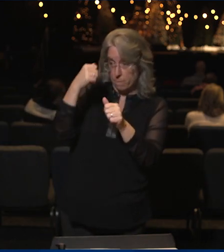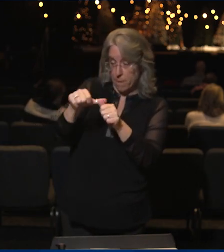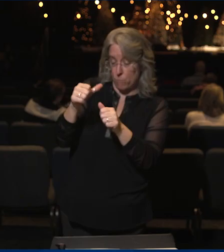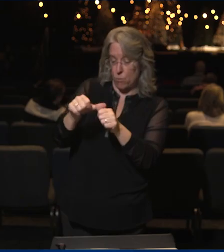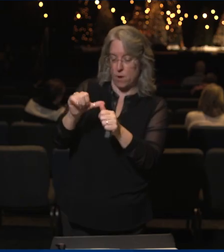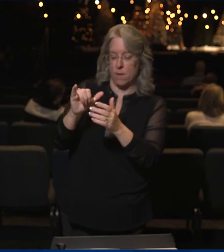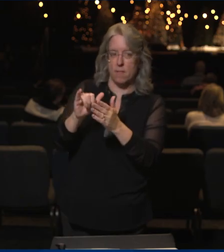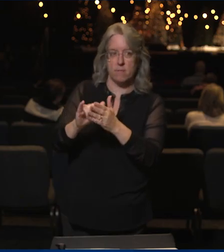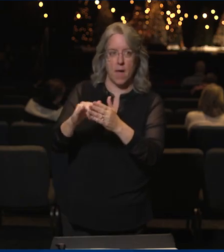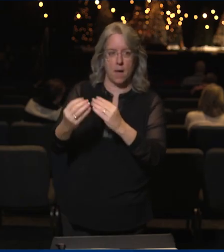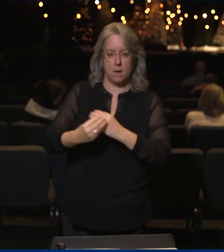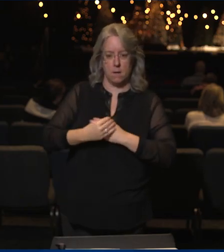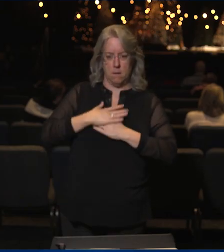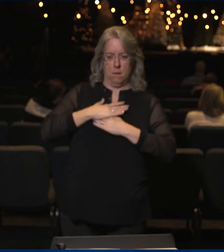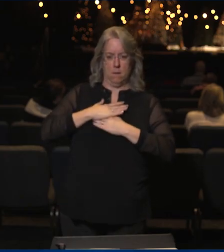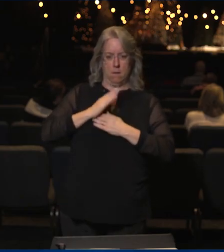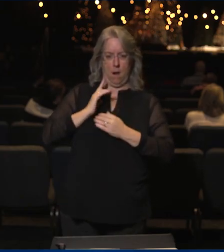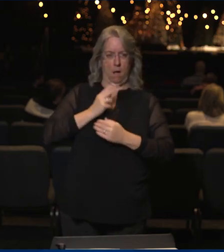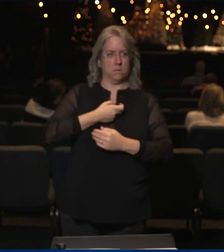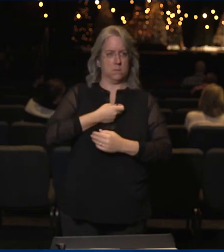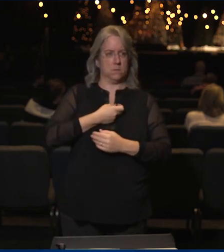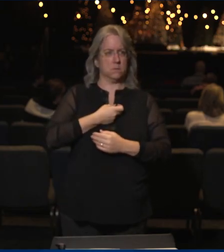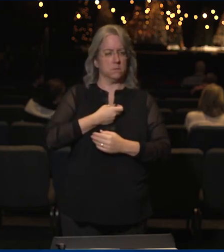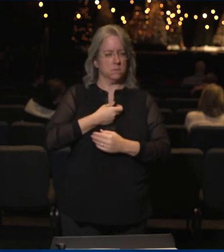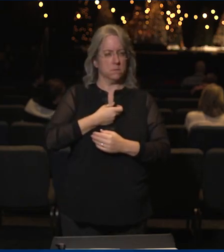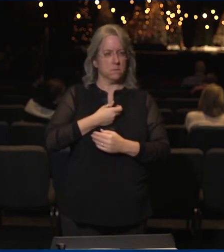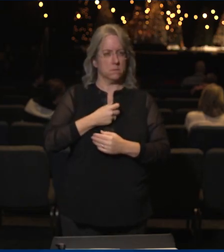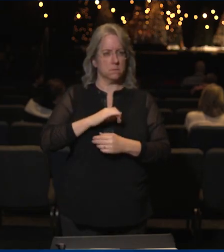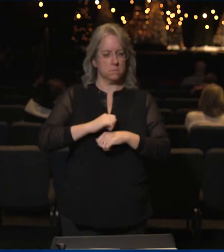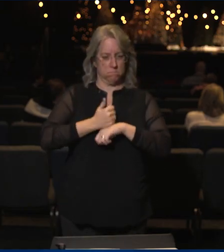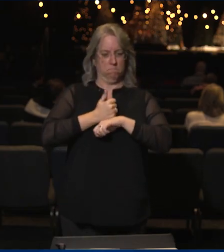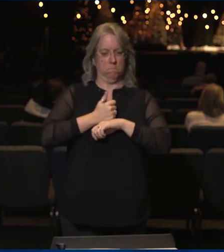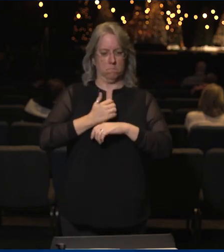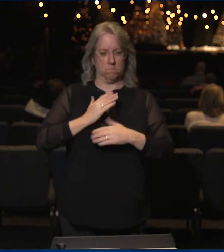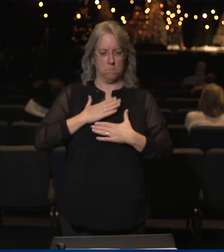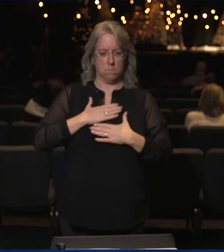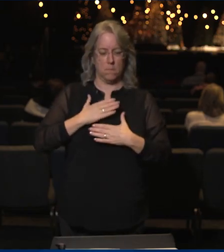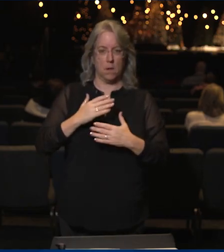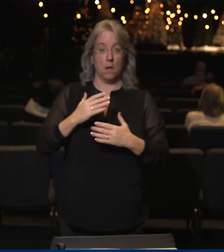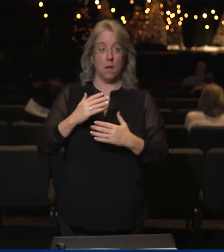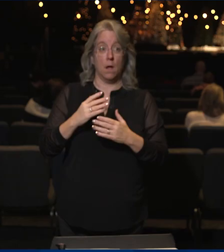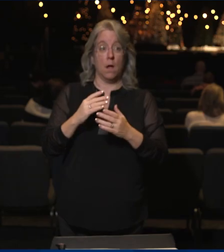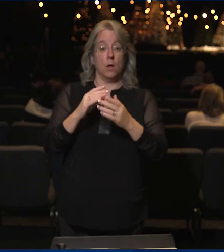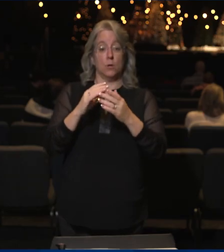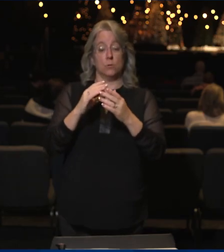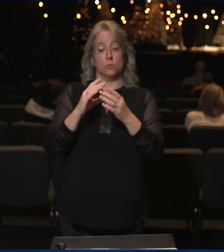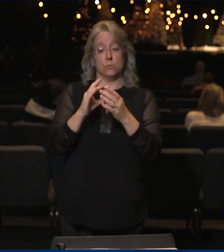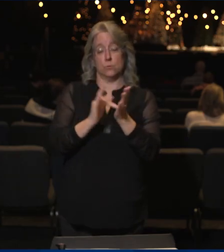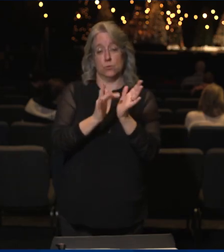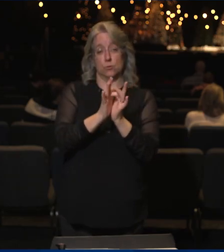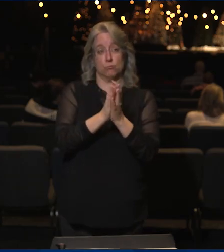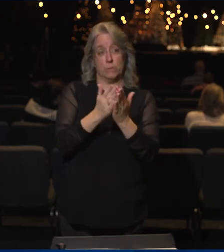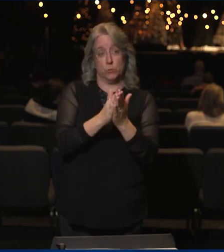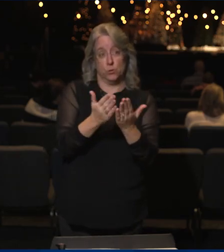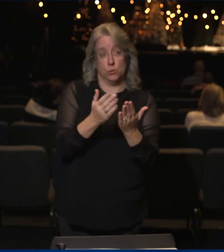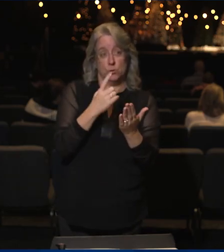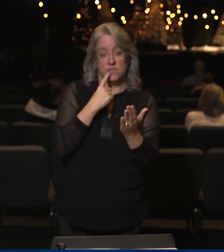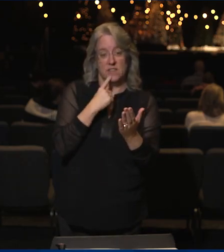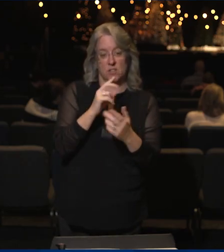us, informs us. The scriptures tell us 350 times to